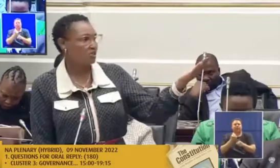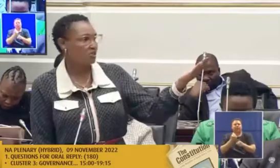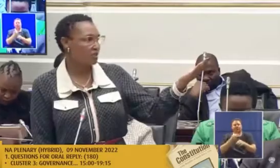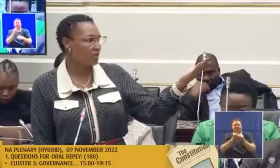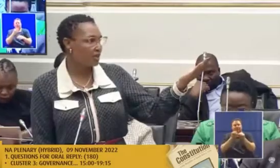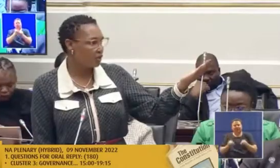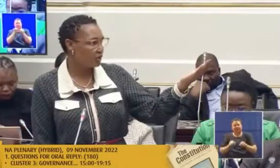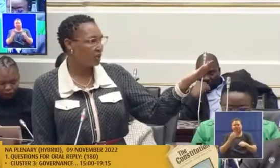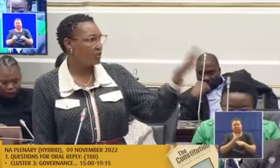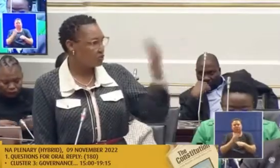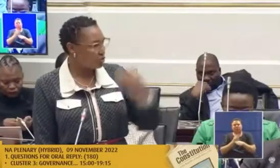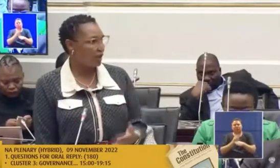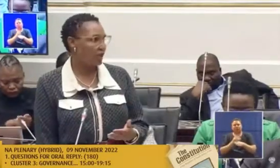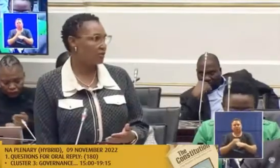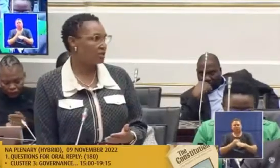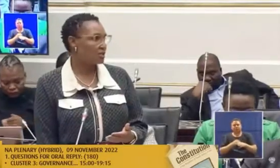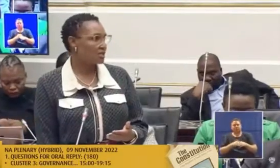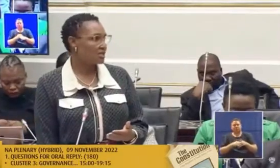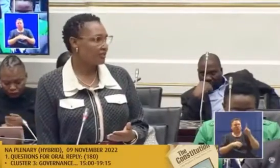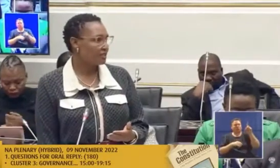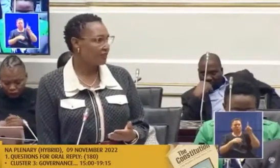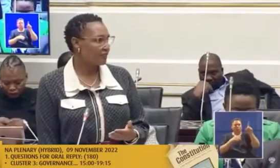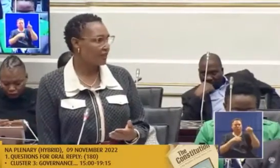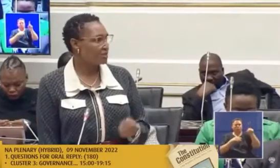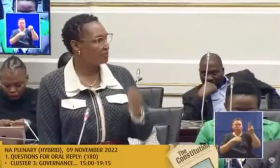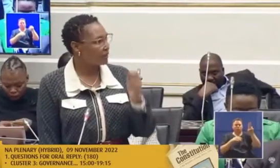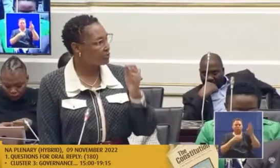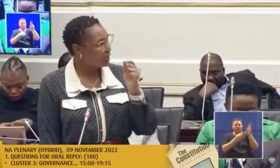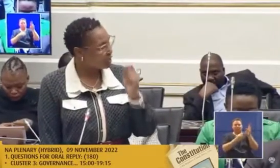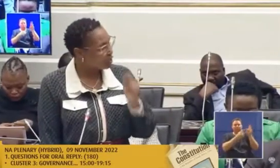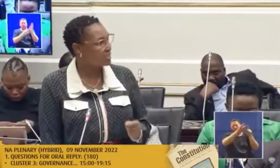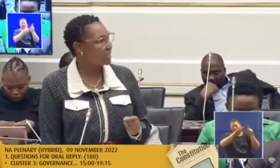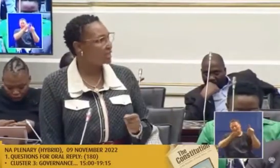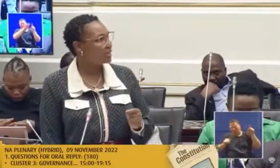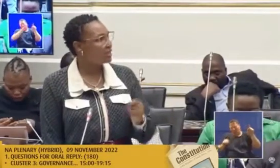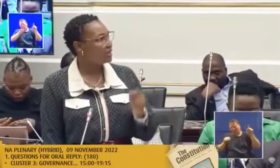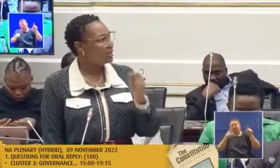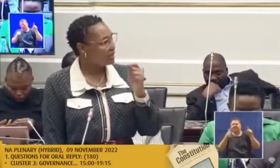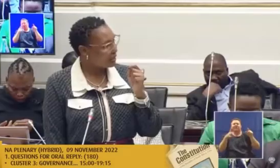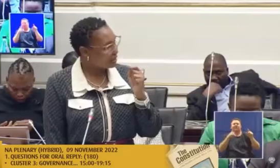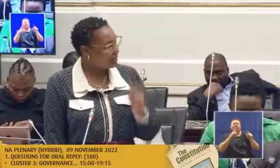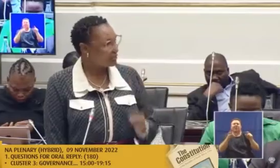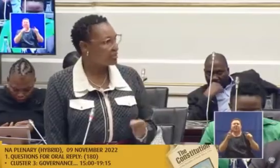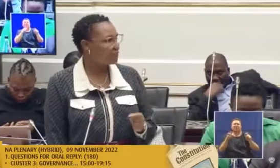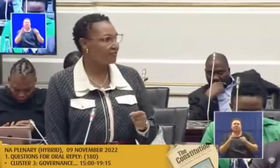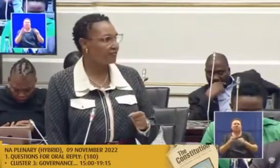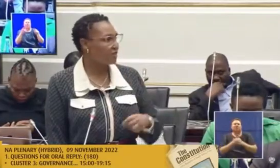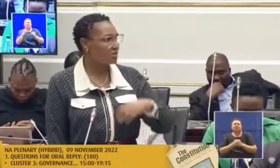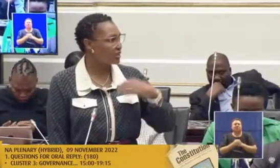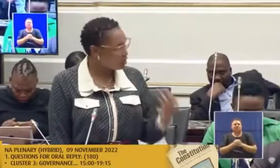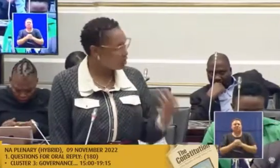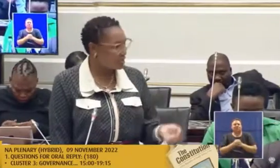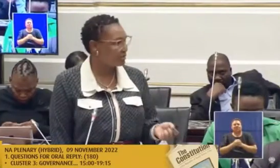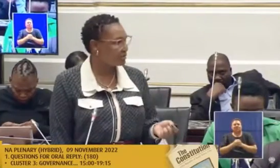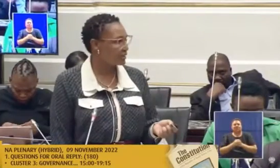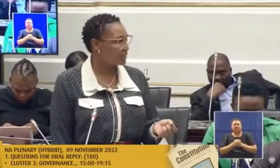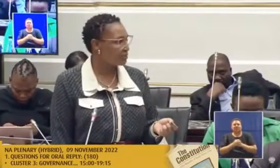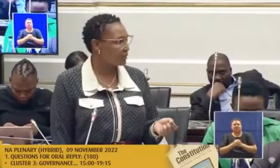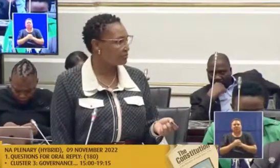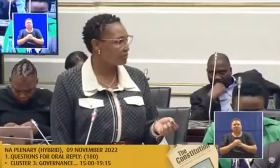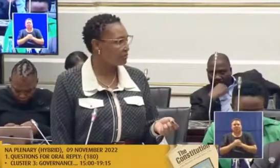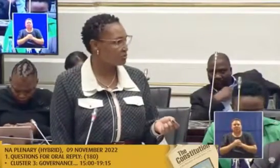us from 1 million to around 75,000. But we are not saying 75,000 is not something that